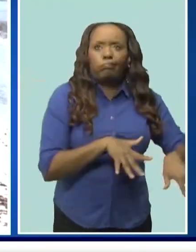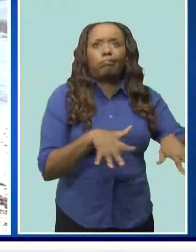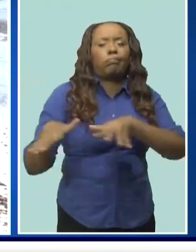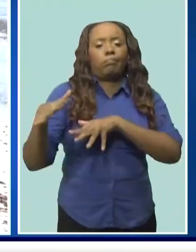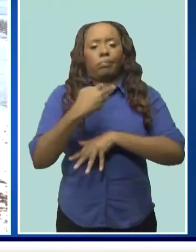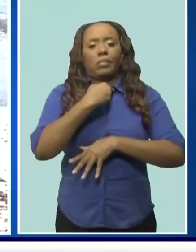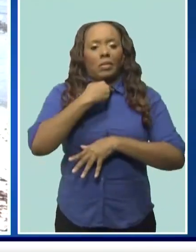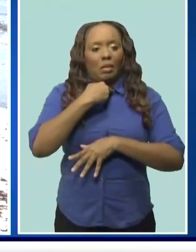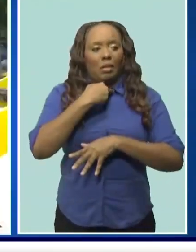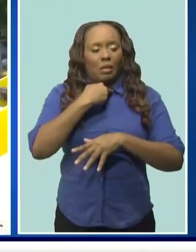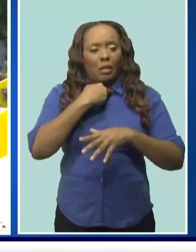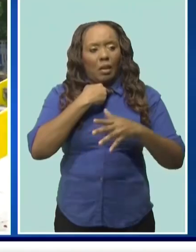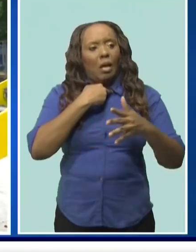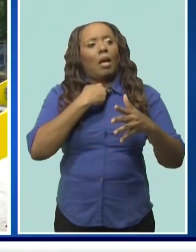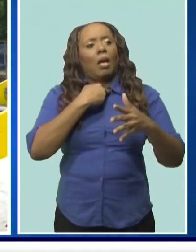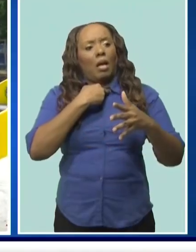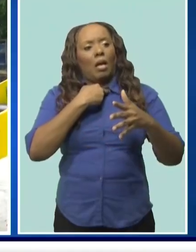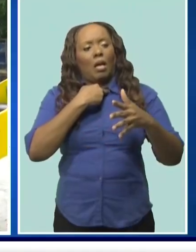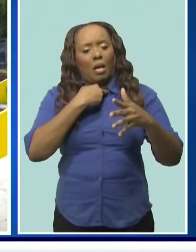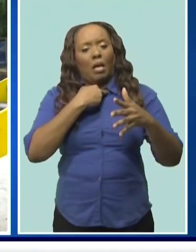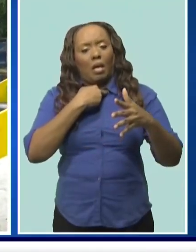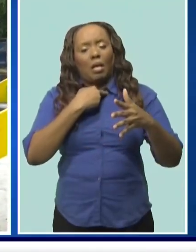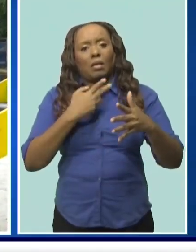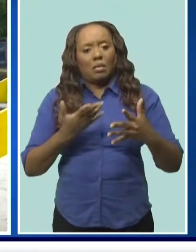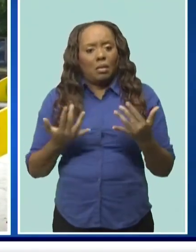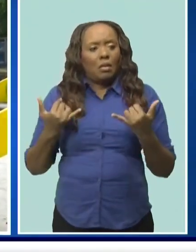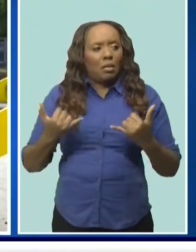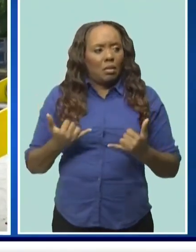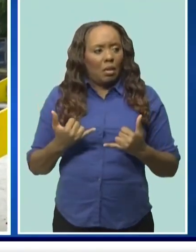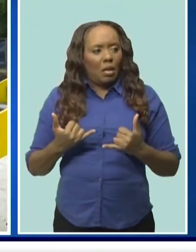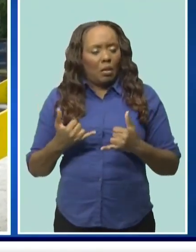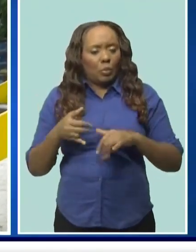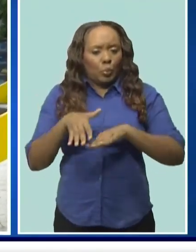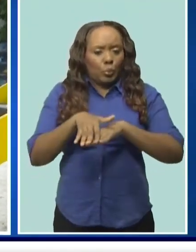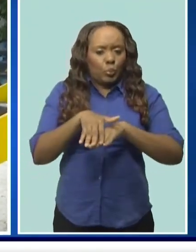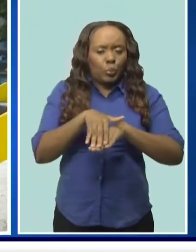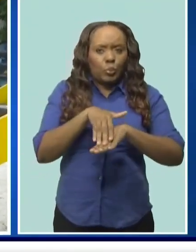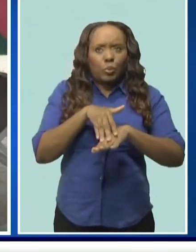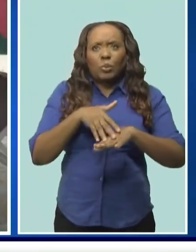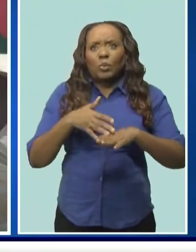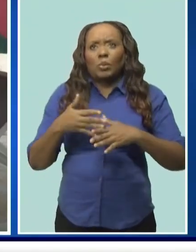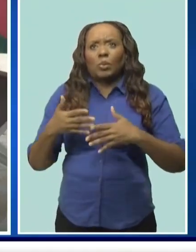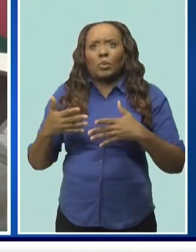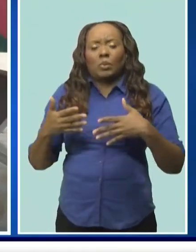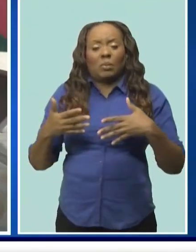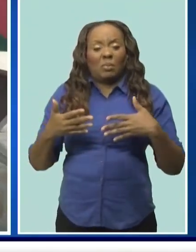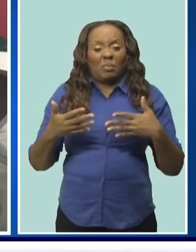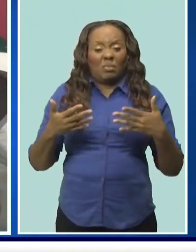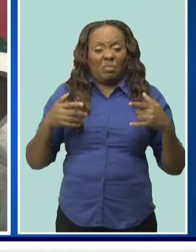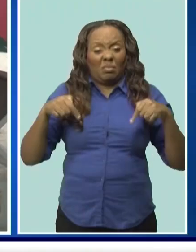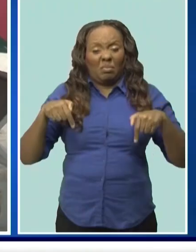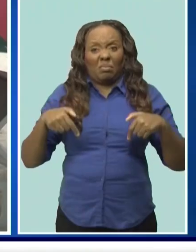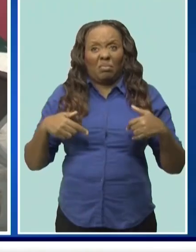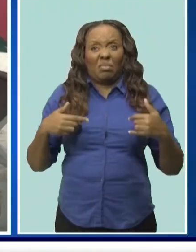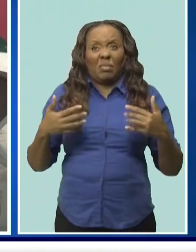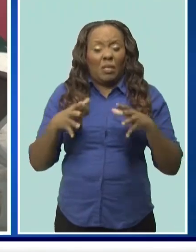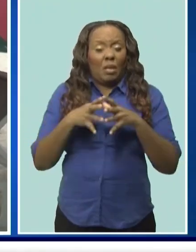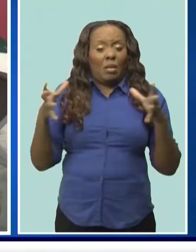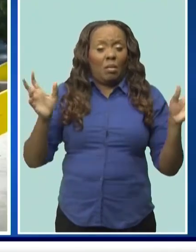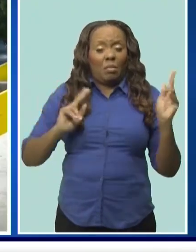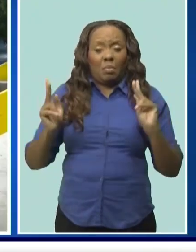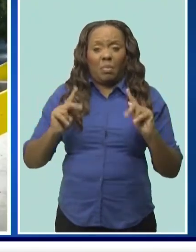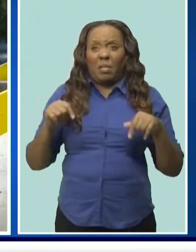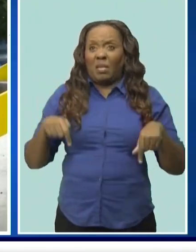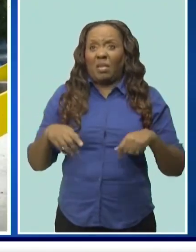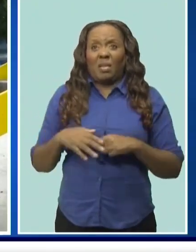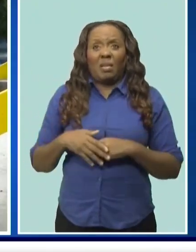out. That like slow down operation. Cause this kind of thing, we got enough people already, and